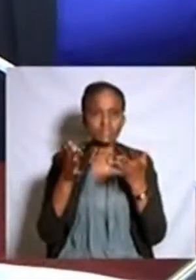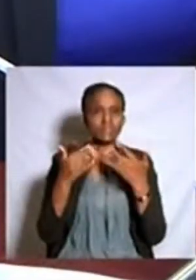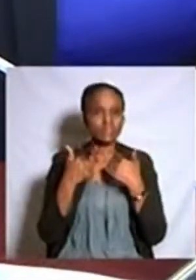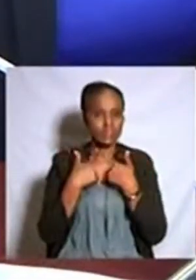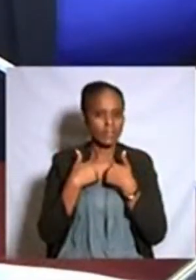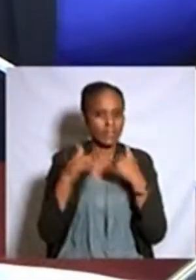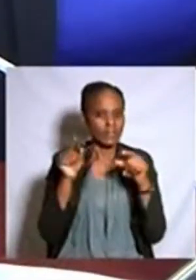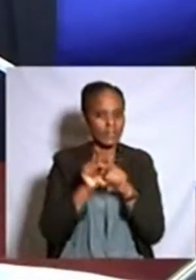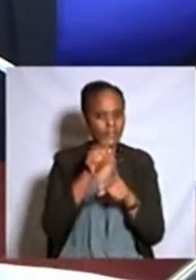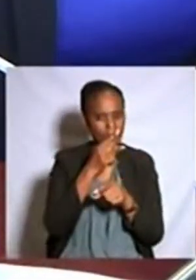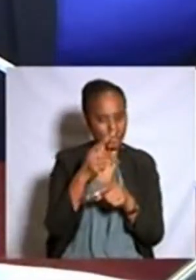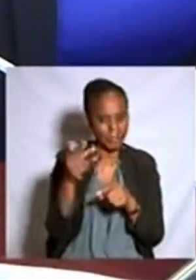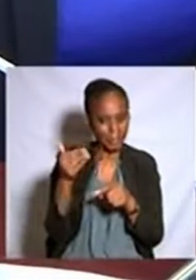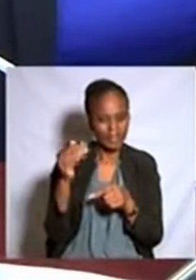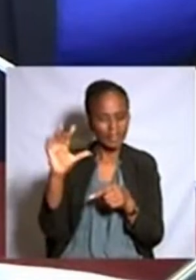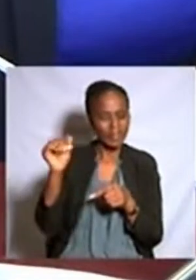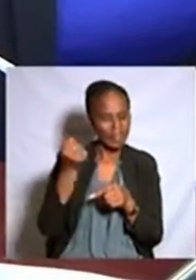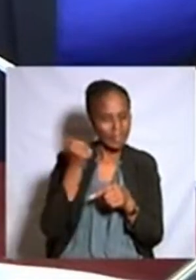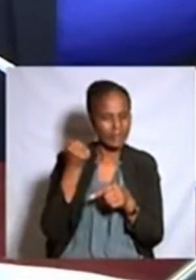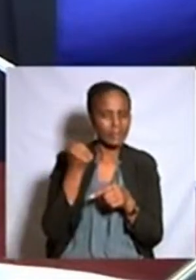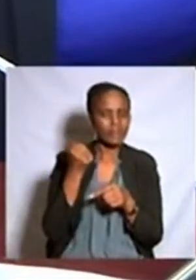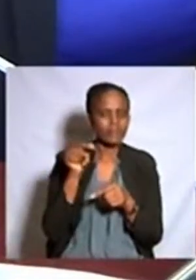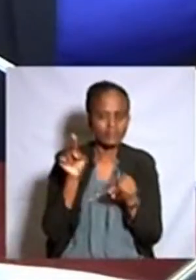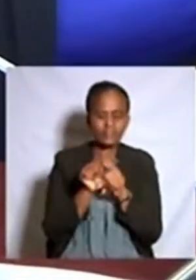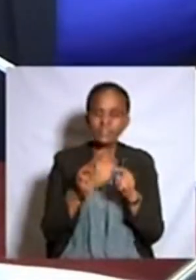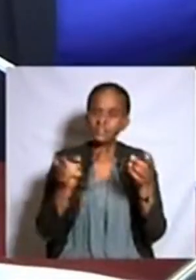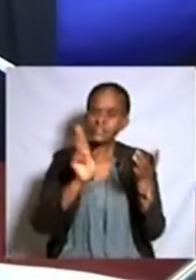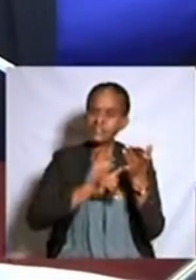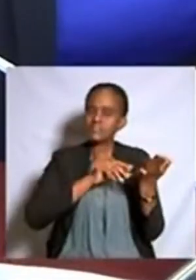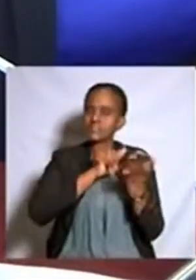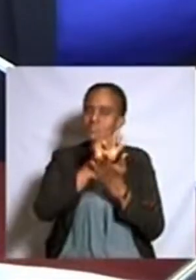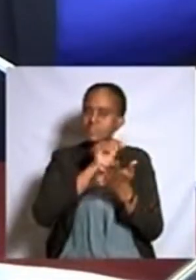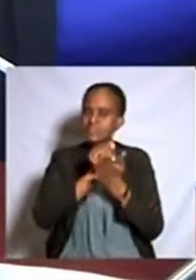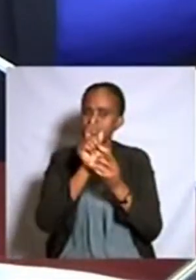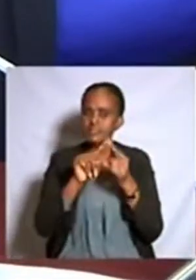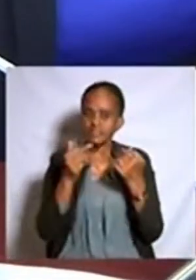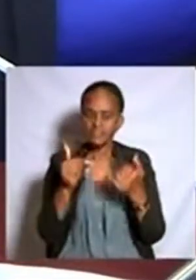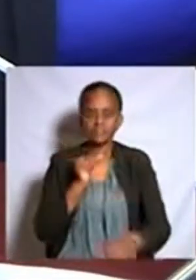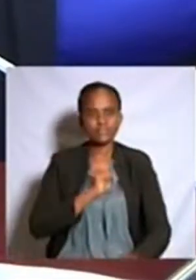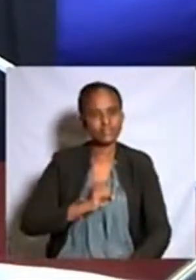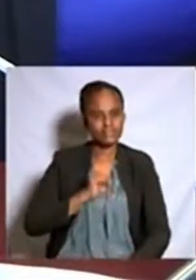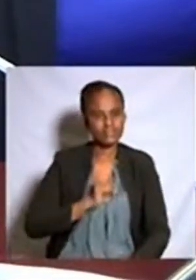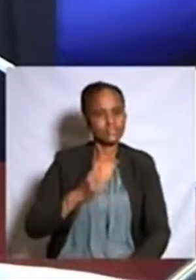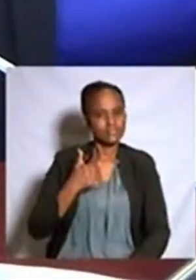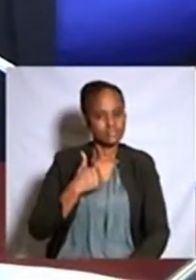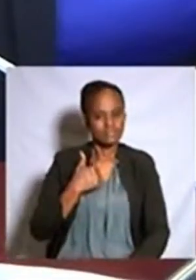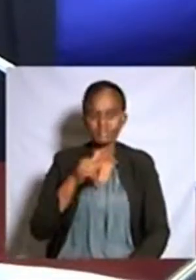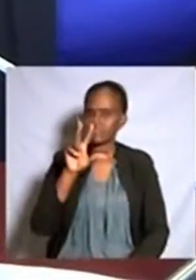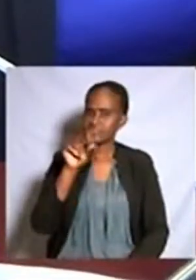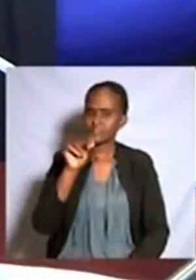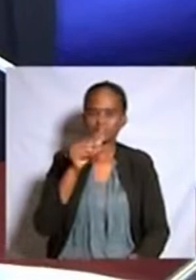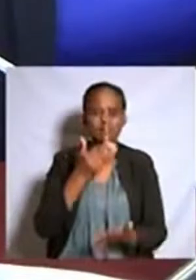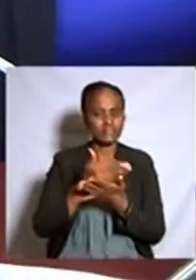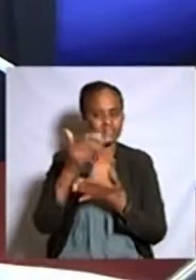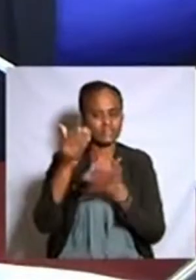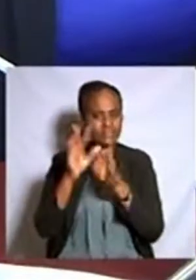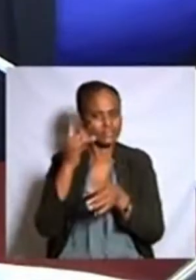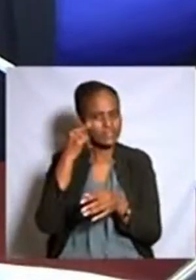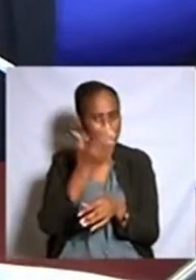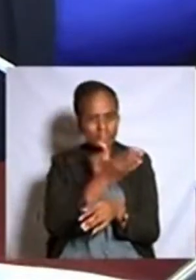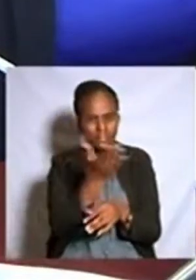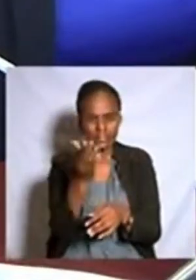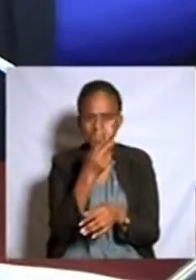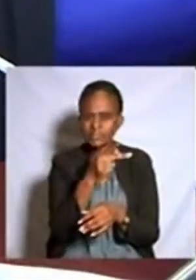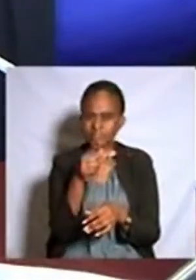and properties have been repossessed and advertised. Unfortunately, there have been no buyer for the